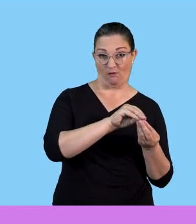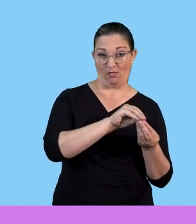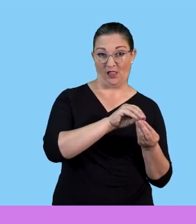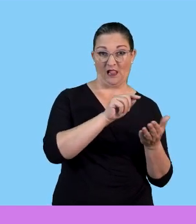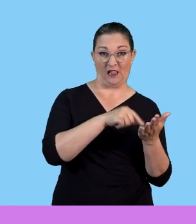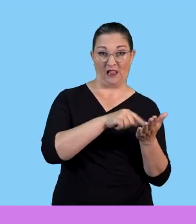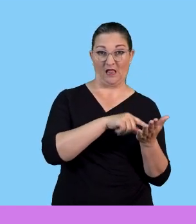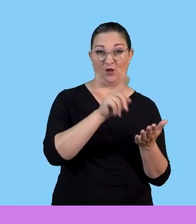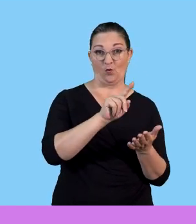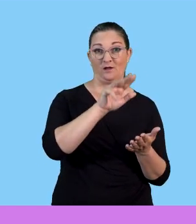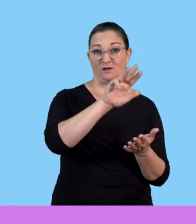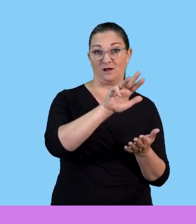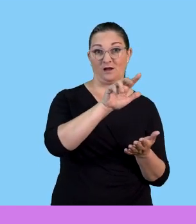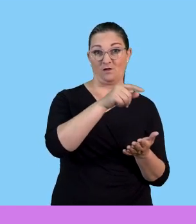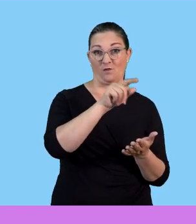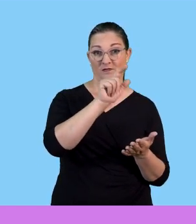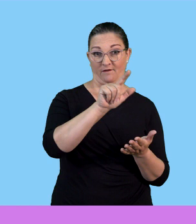we calculated,